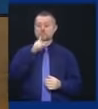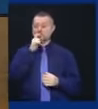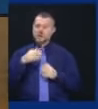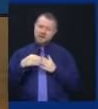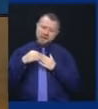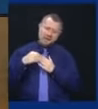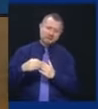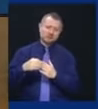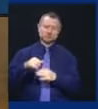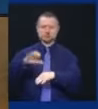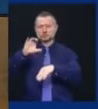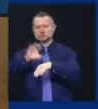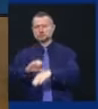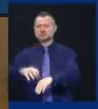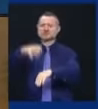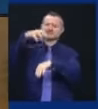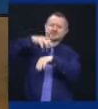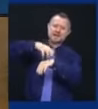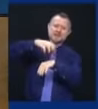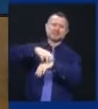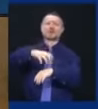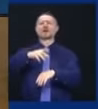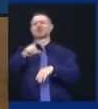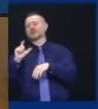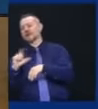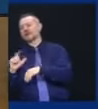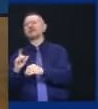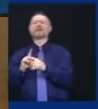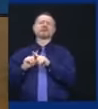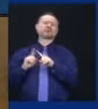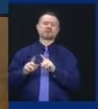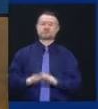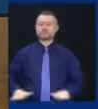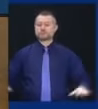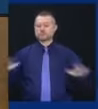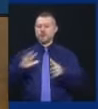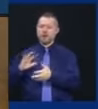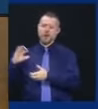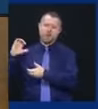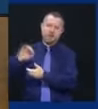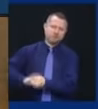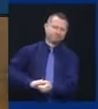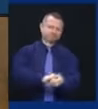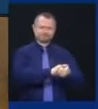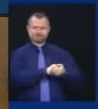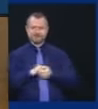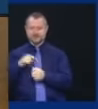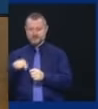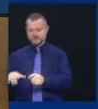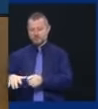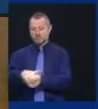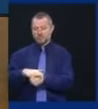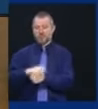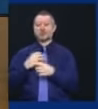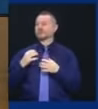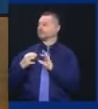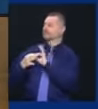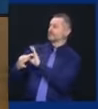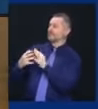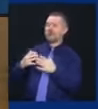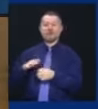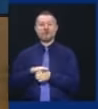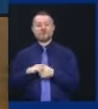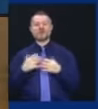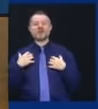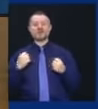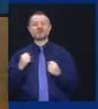facilities across the state to partner with local health organizations, local